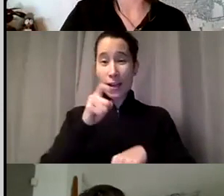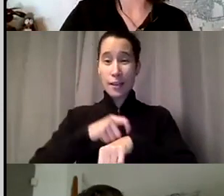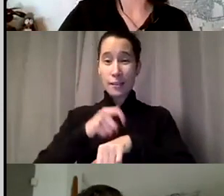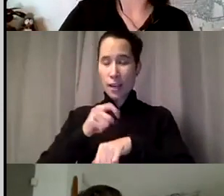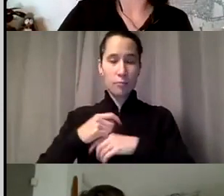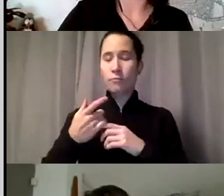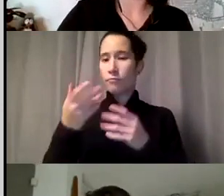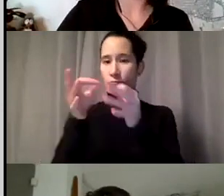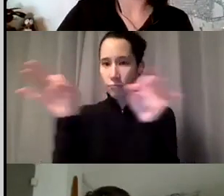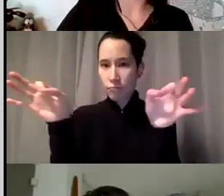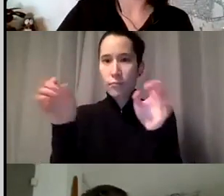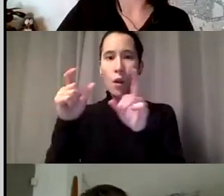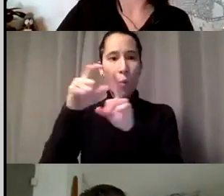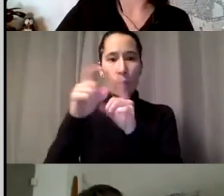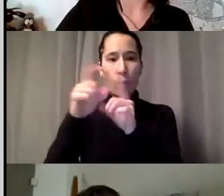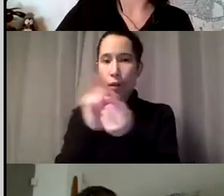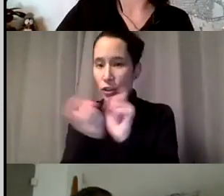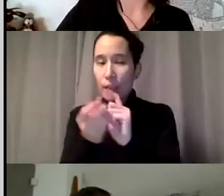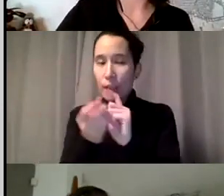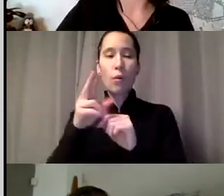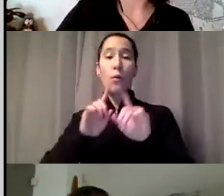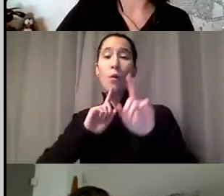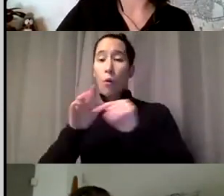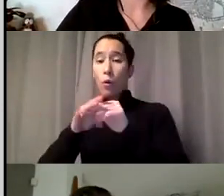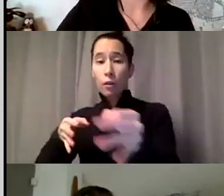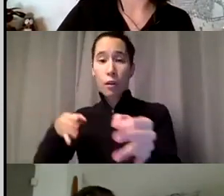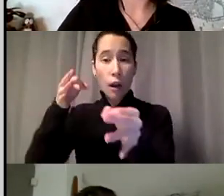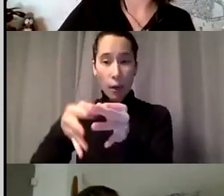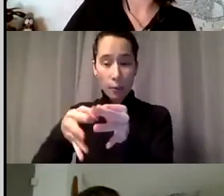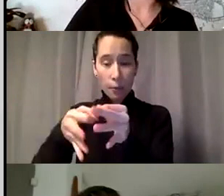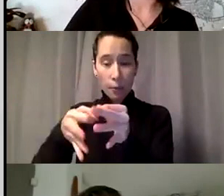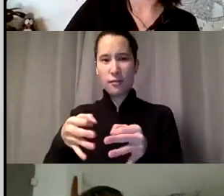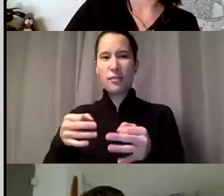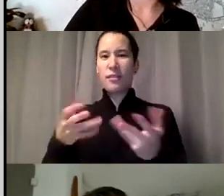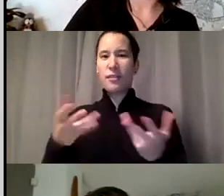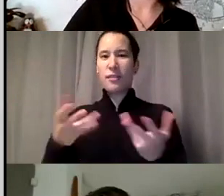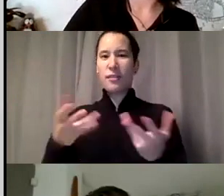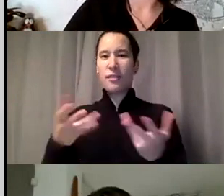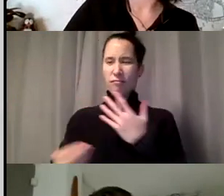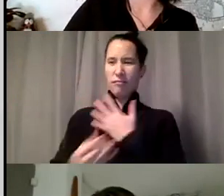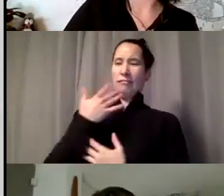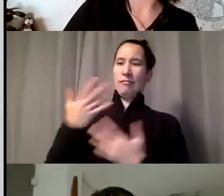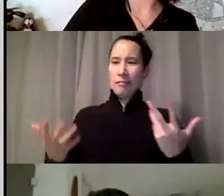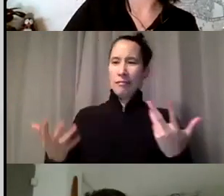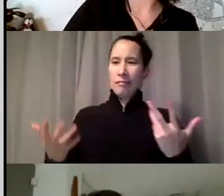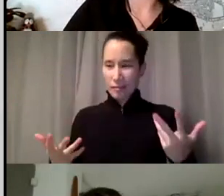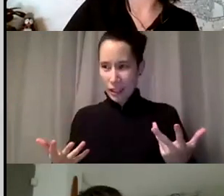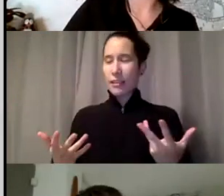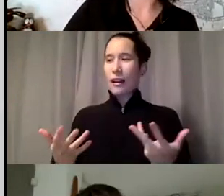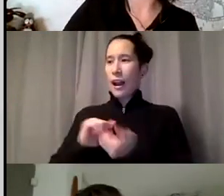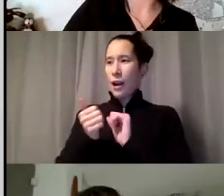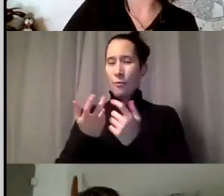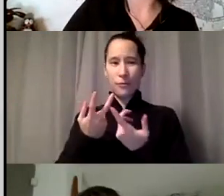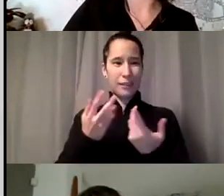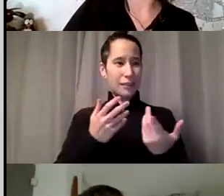the website or an order has been updated, it causes a huge strain on our system to be able to implement and change, and strain